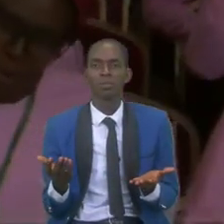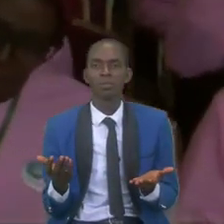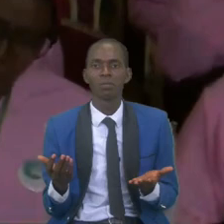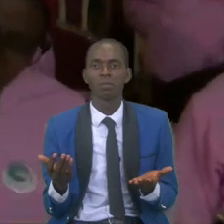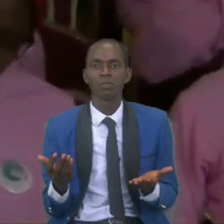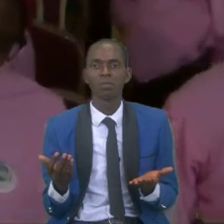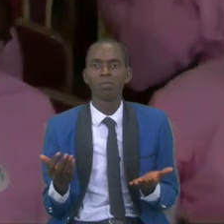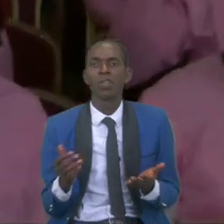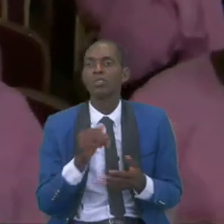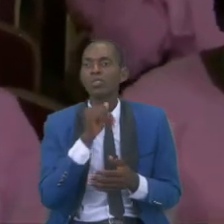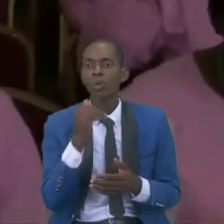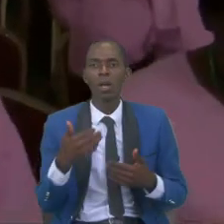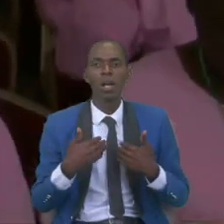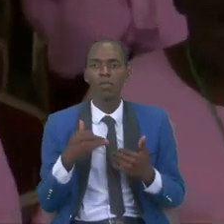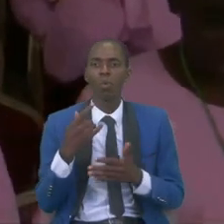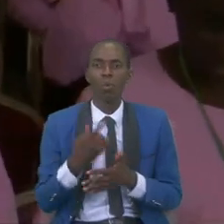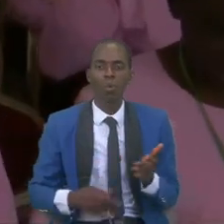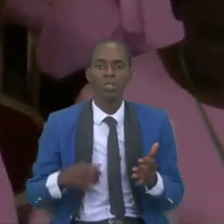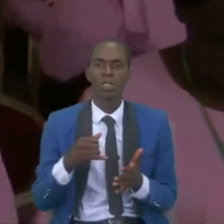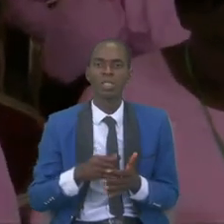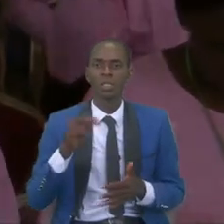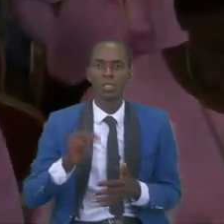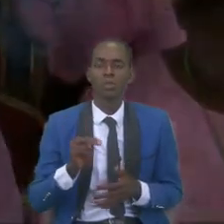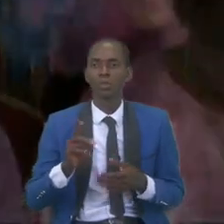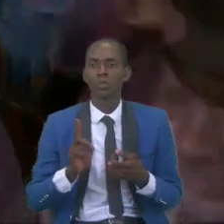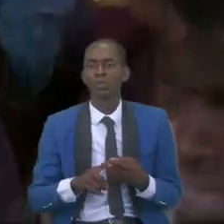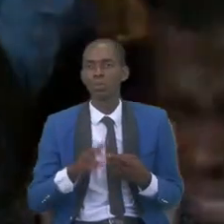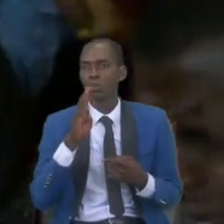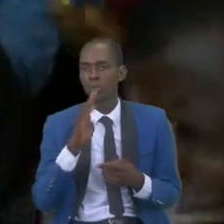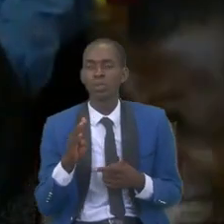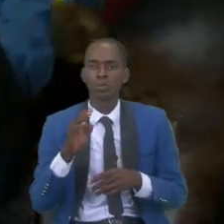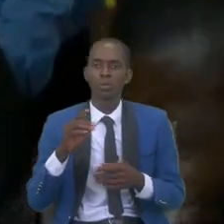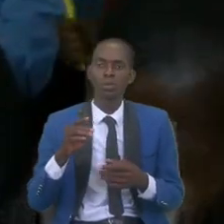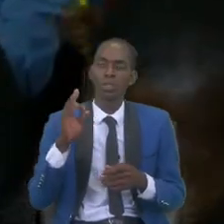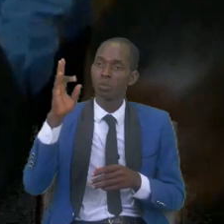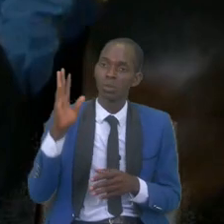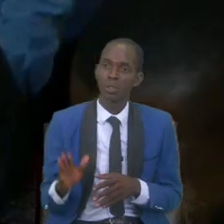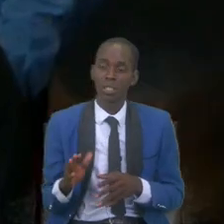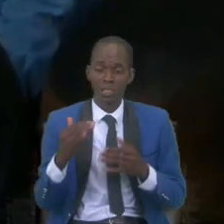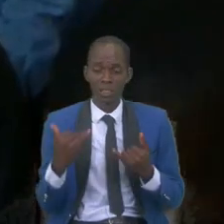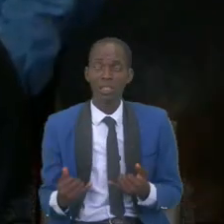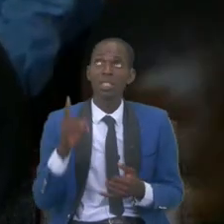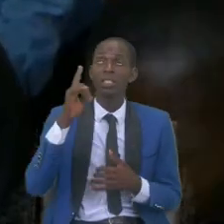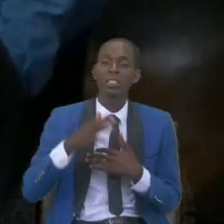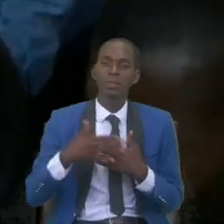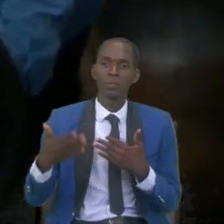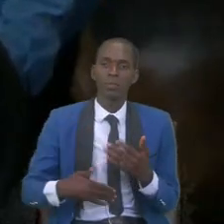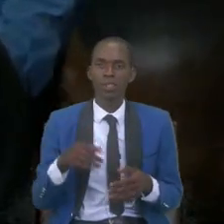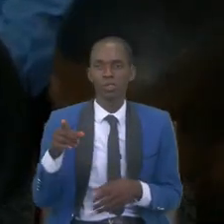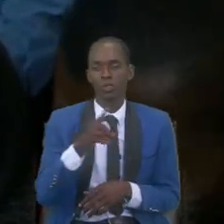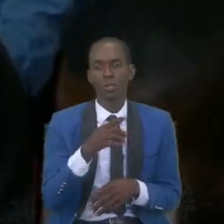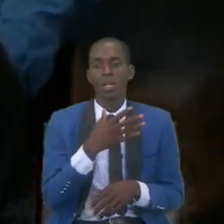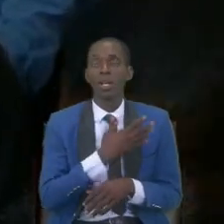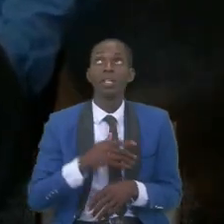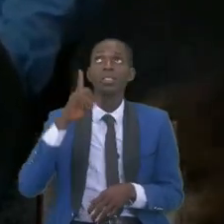not having what it takes on the field. And now he invites you. And he says,